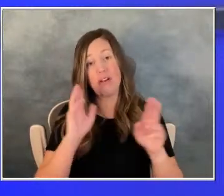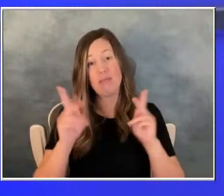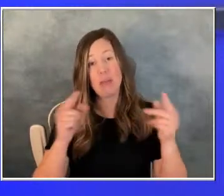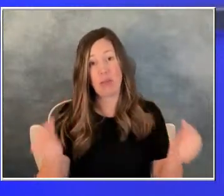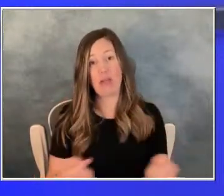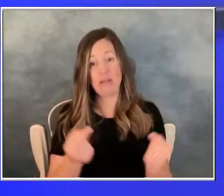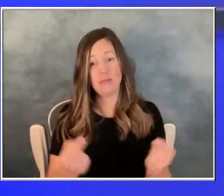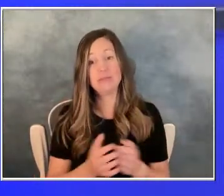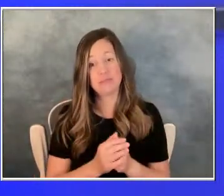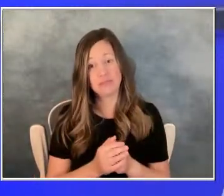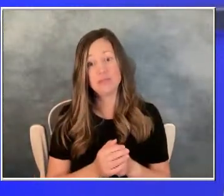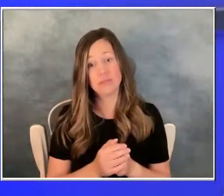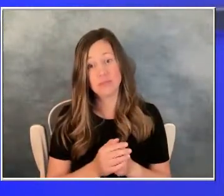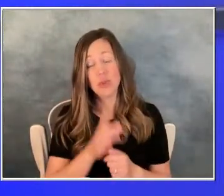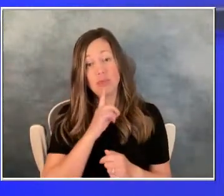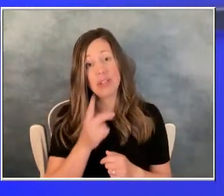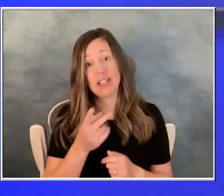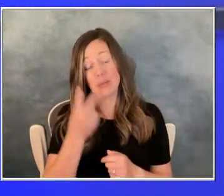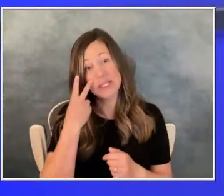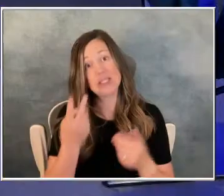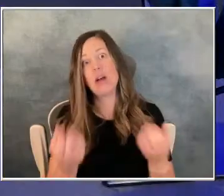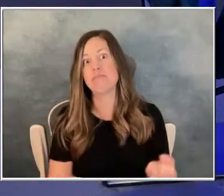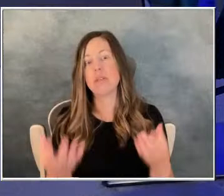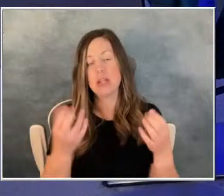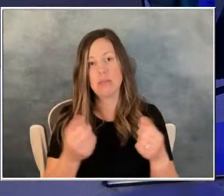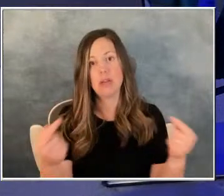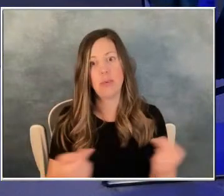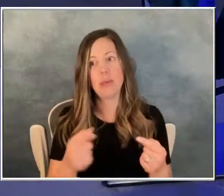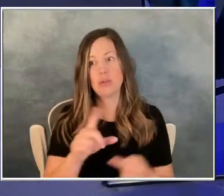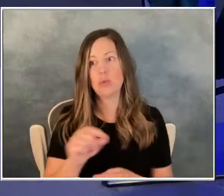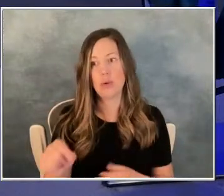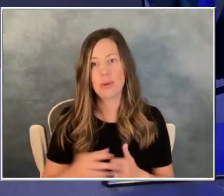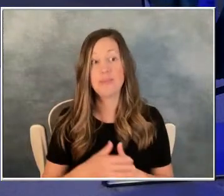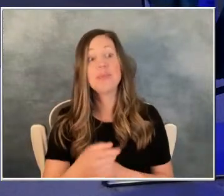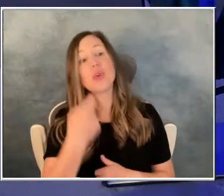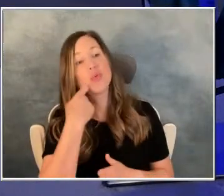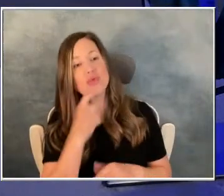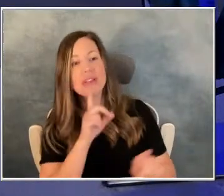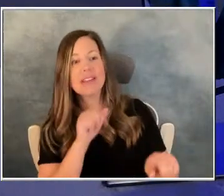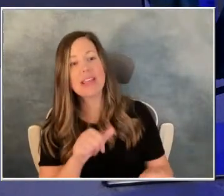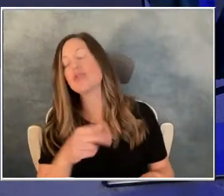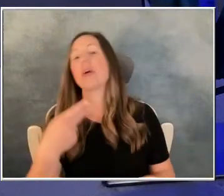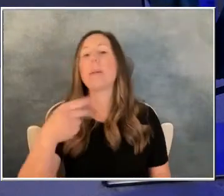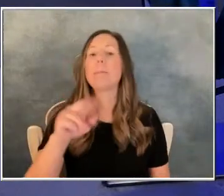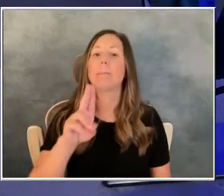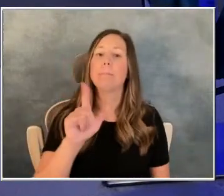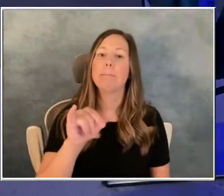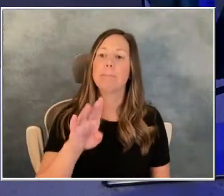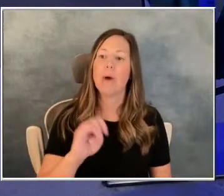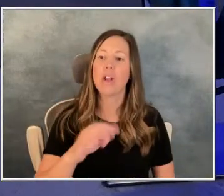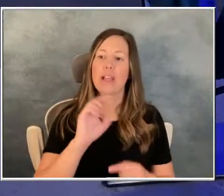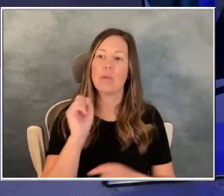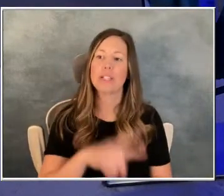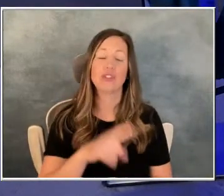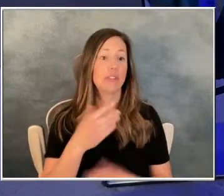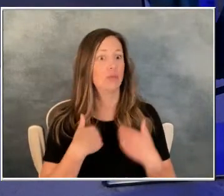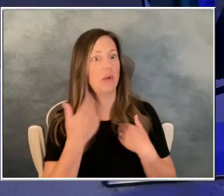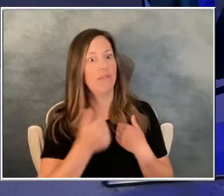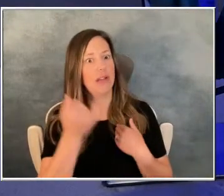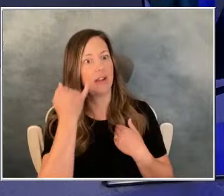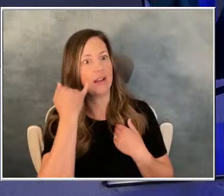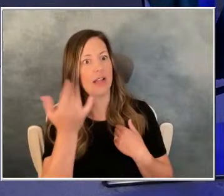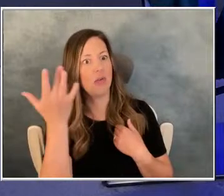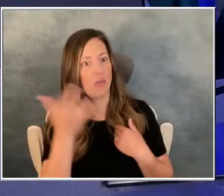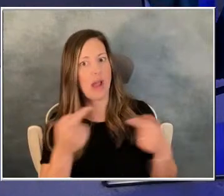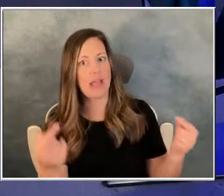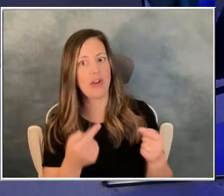had a huge spike in 2020. You just answered Pauline's question, which was, Do you have any idea why fireworks injuries are going up? And that answers